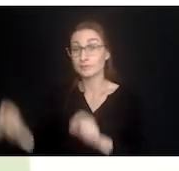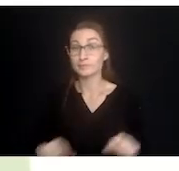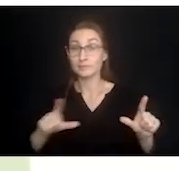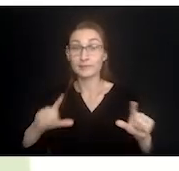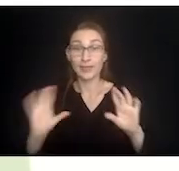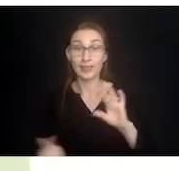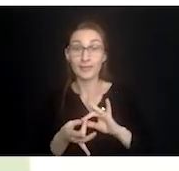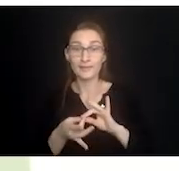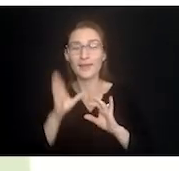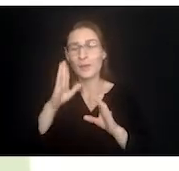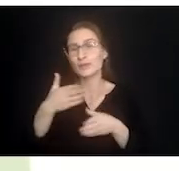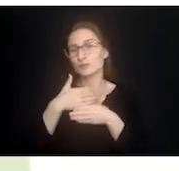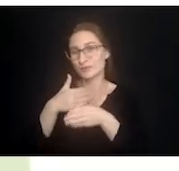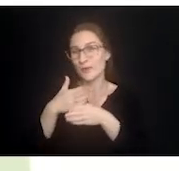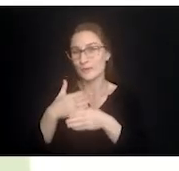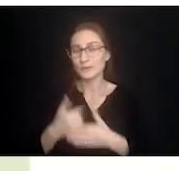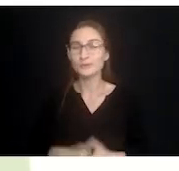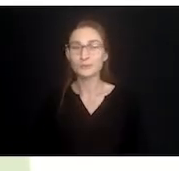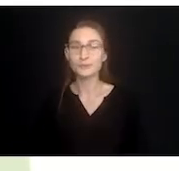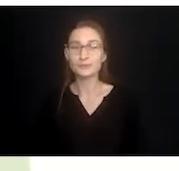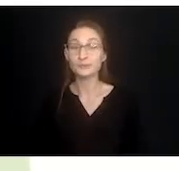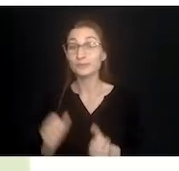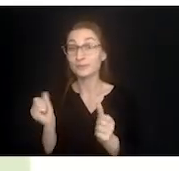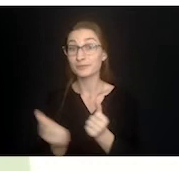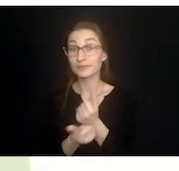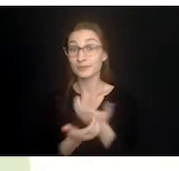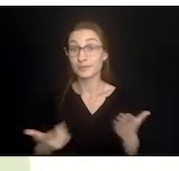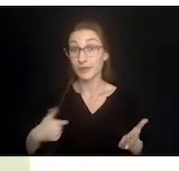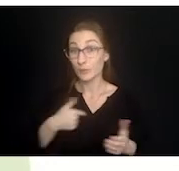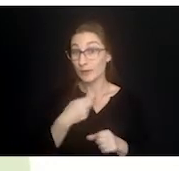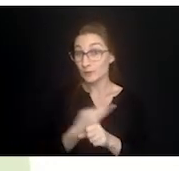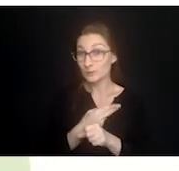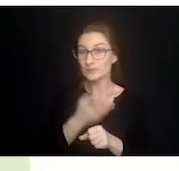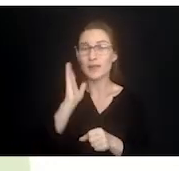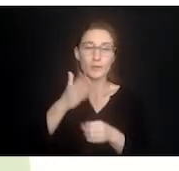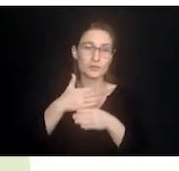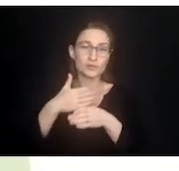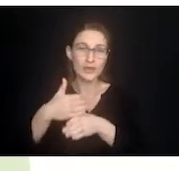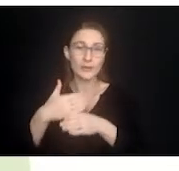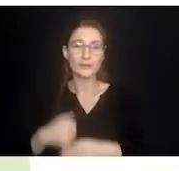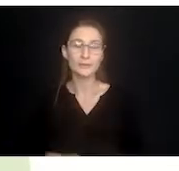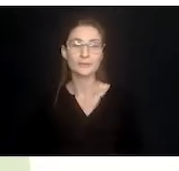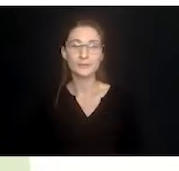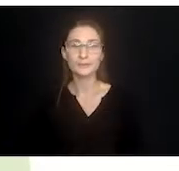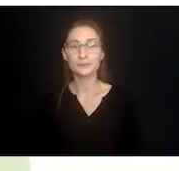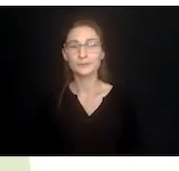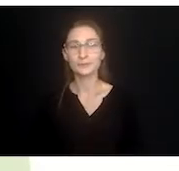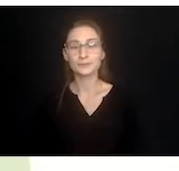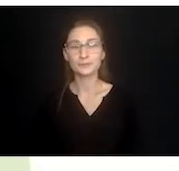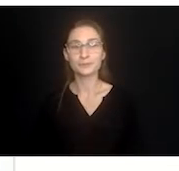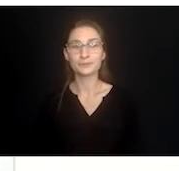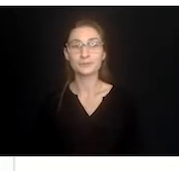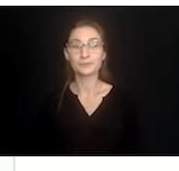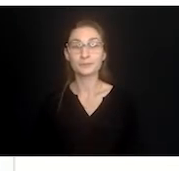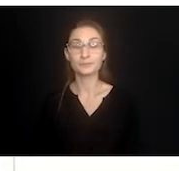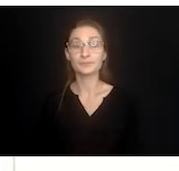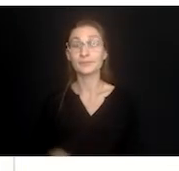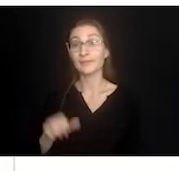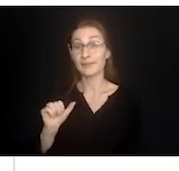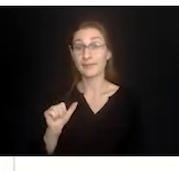to be available. So I'll share those as well. And everything we used, I will be sharing.